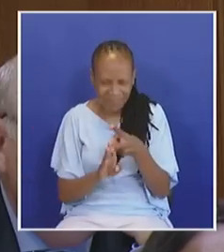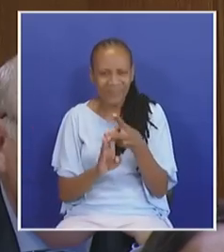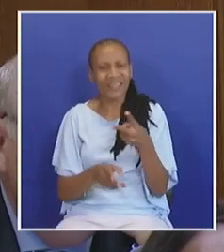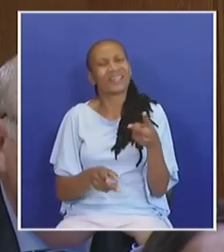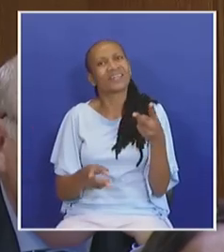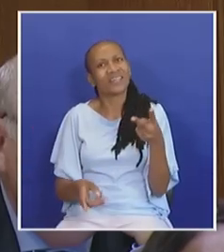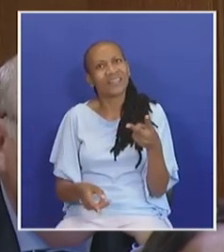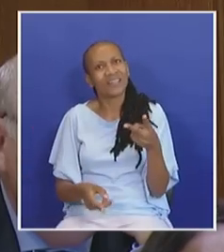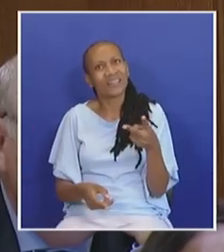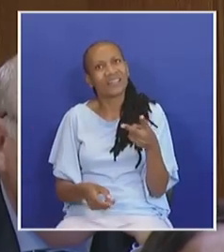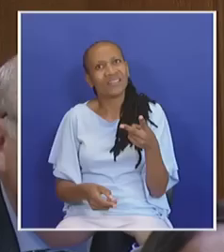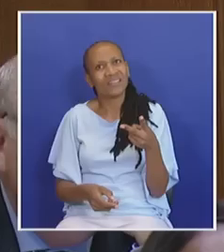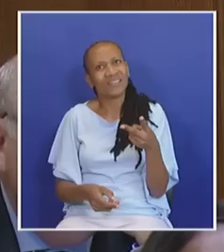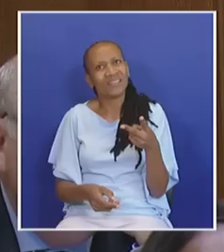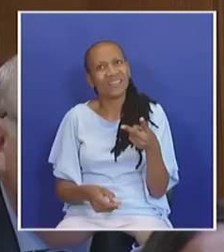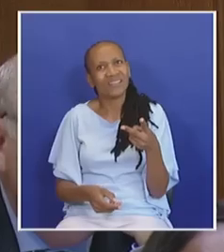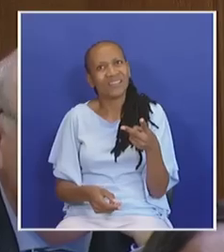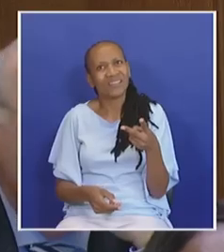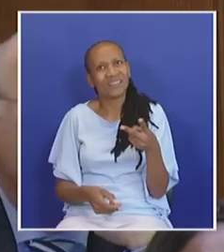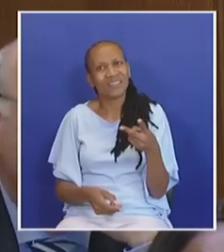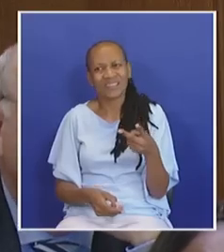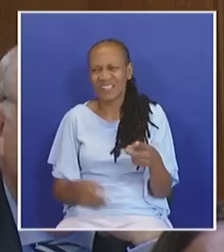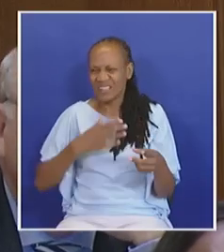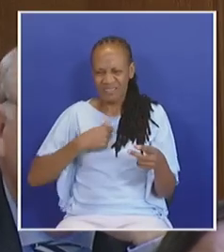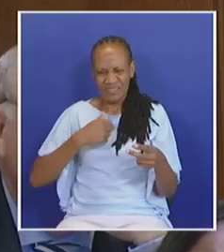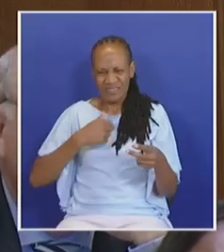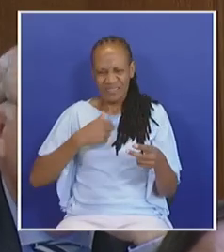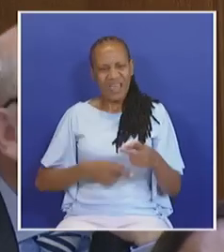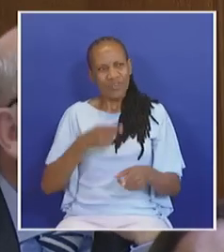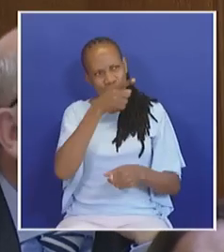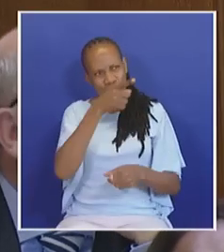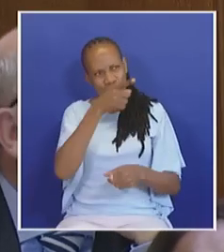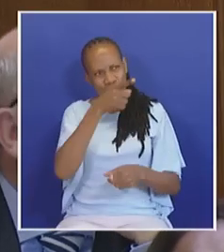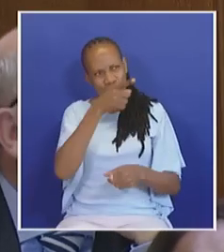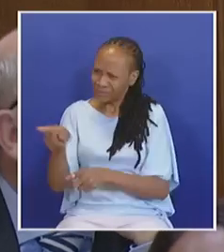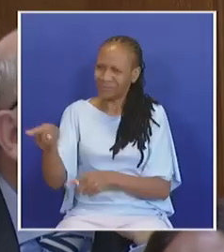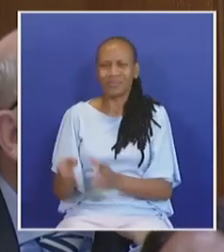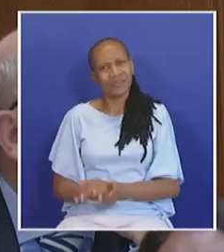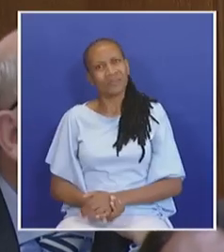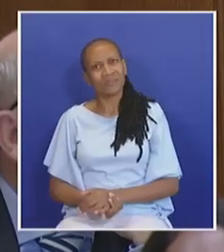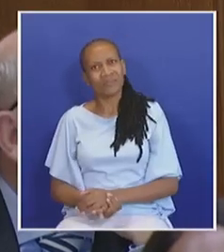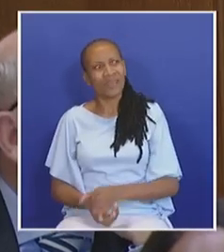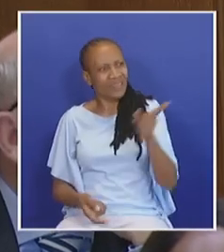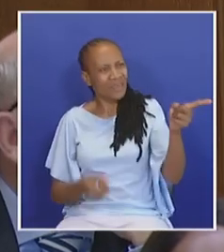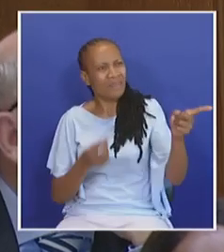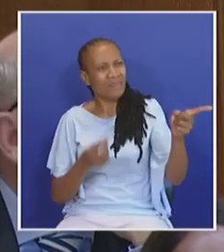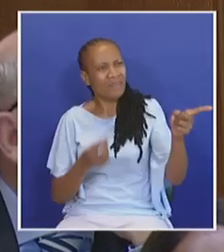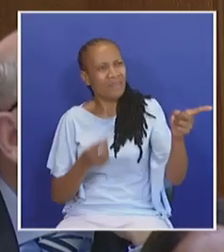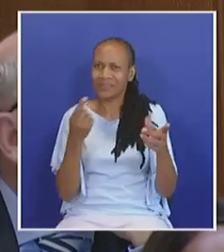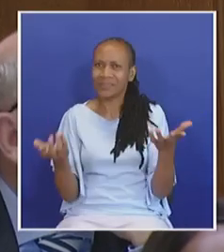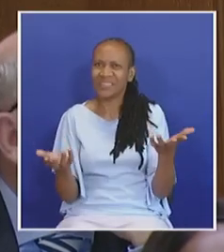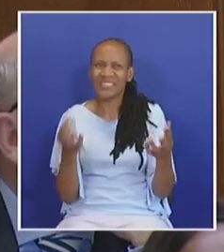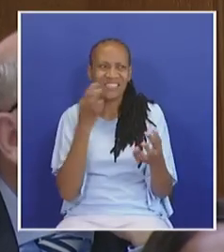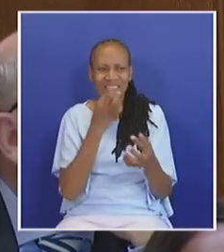time. It sounds like she's being coerced to agree that she said those words that the honorable said. Can we have